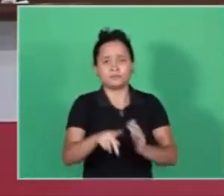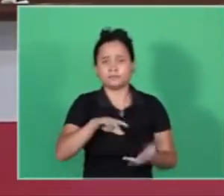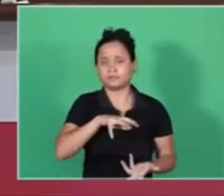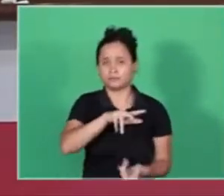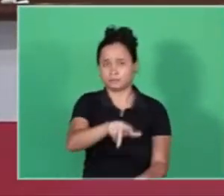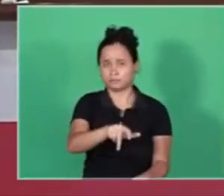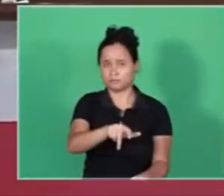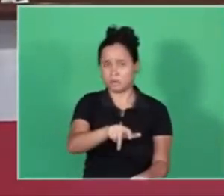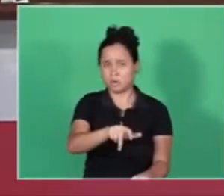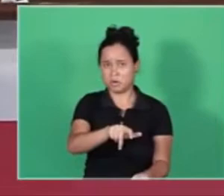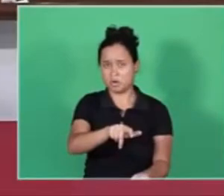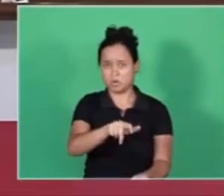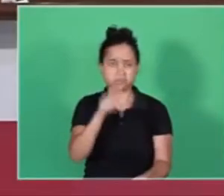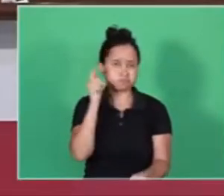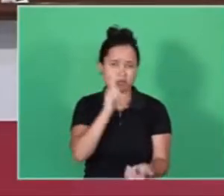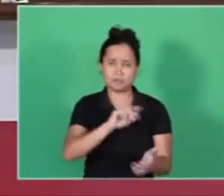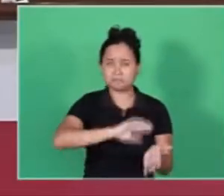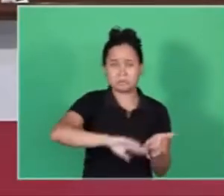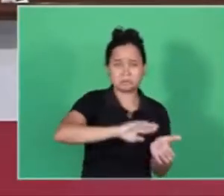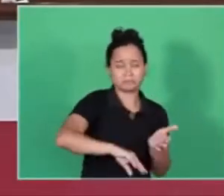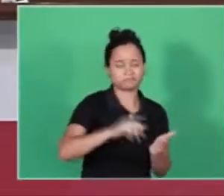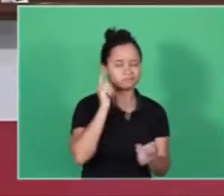away.